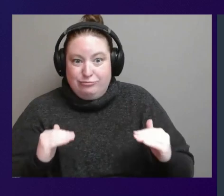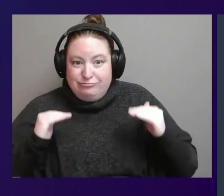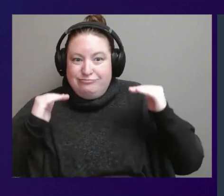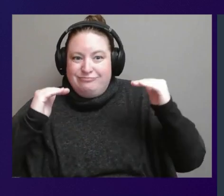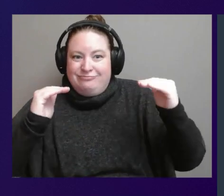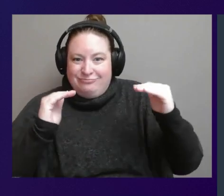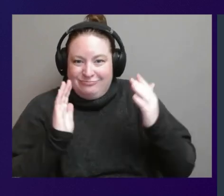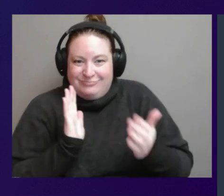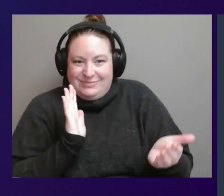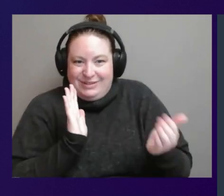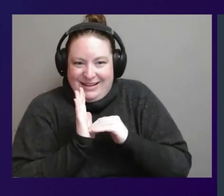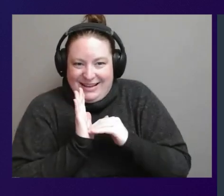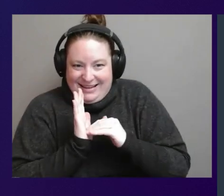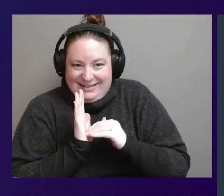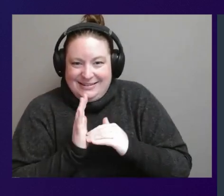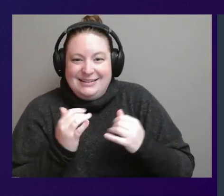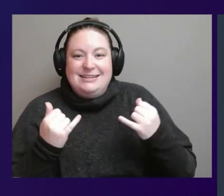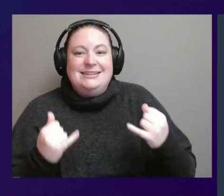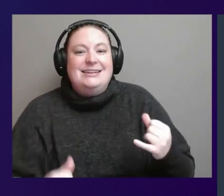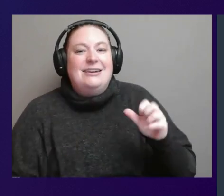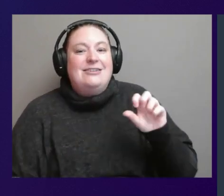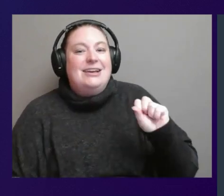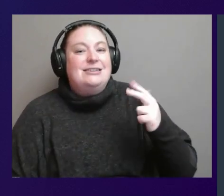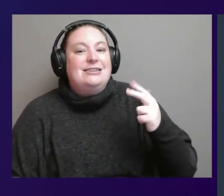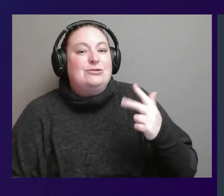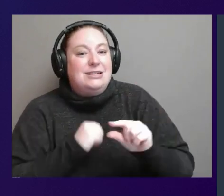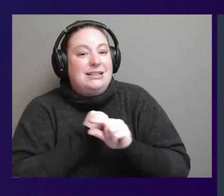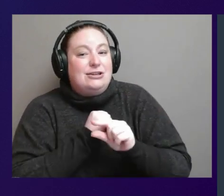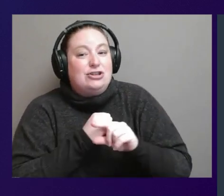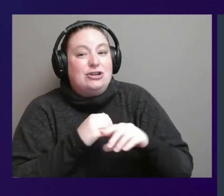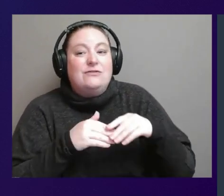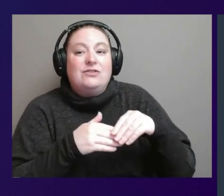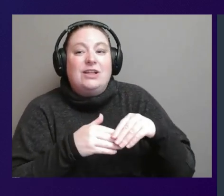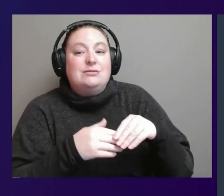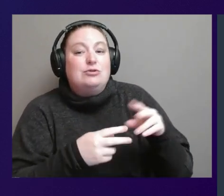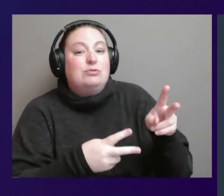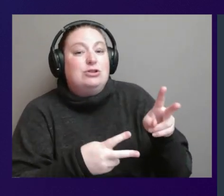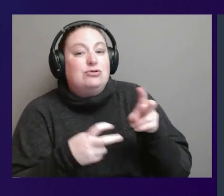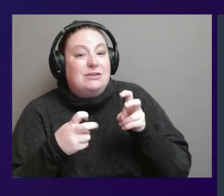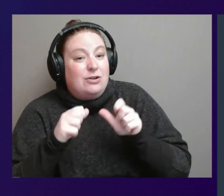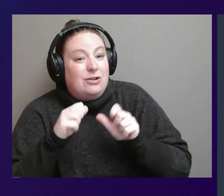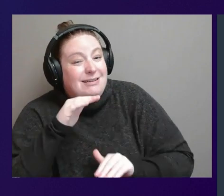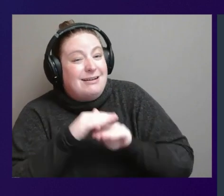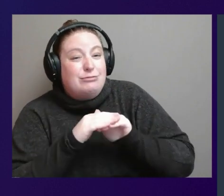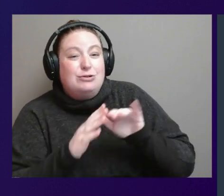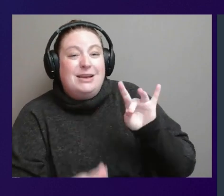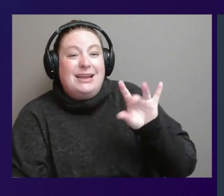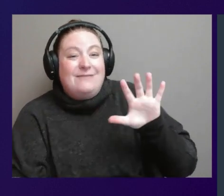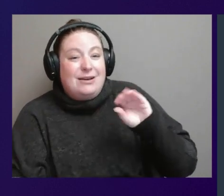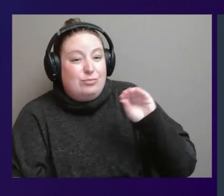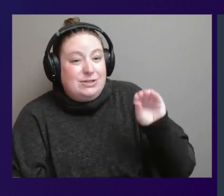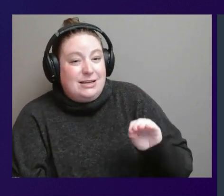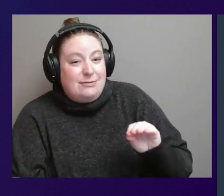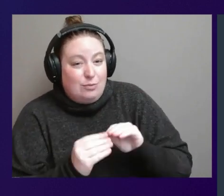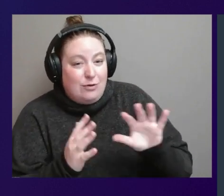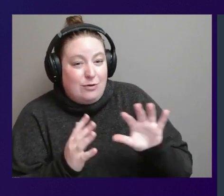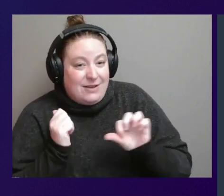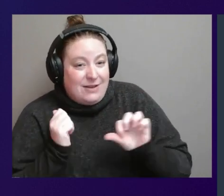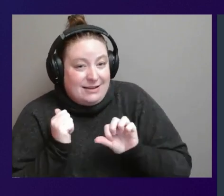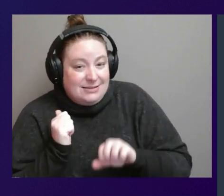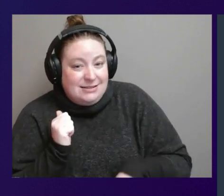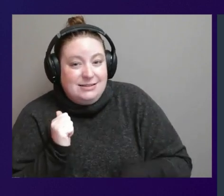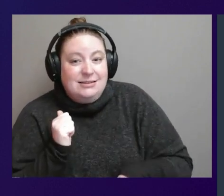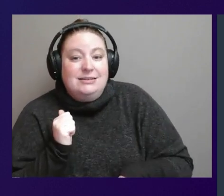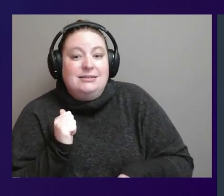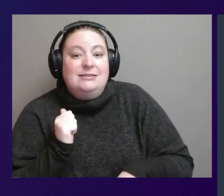We are now improving S3 Glacier flexible retrieval data restore time by up to 85%. Restores from S3 Glacier